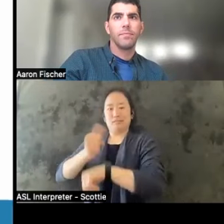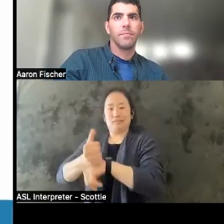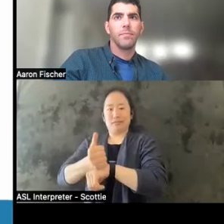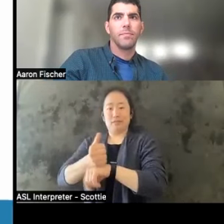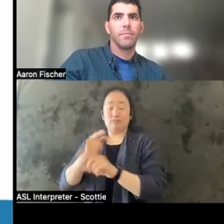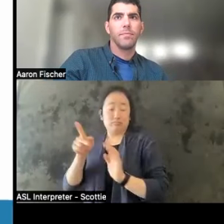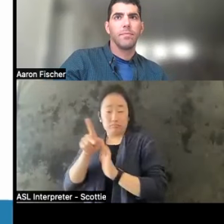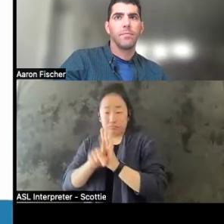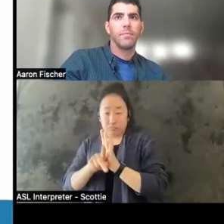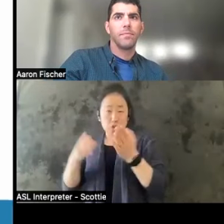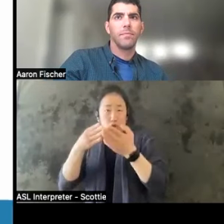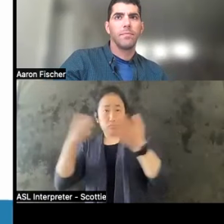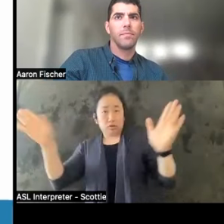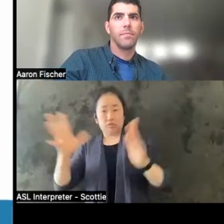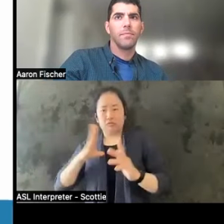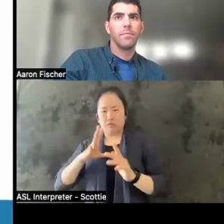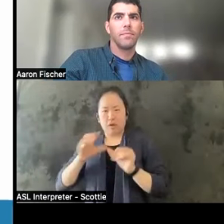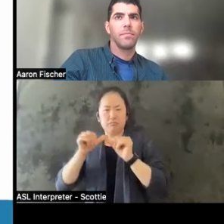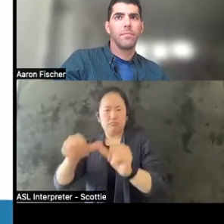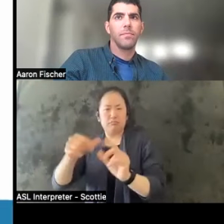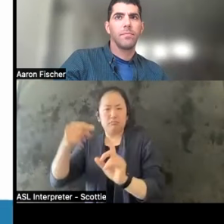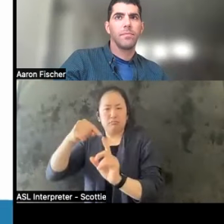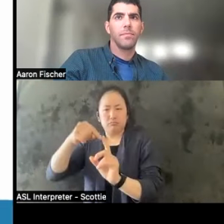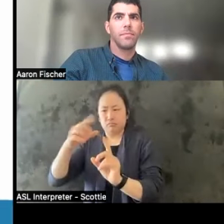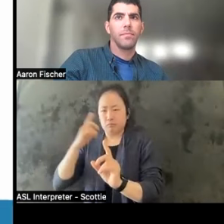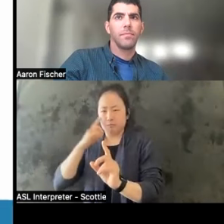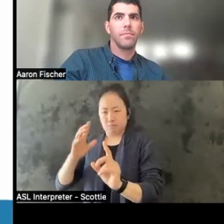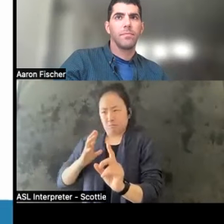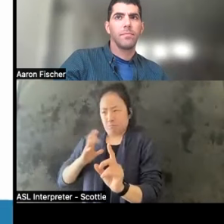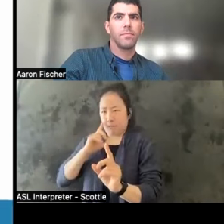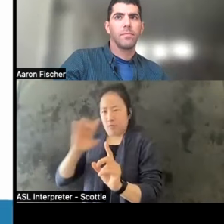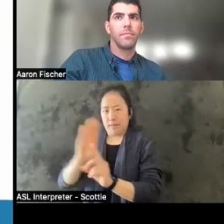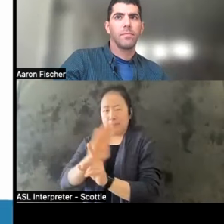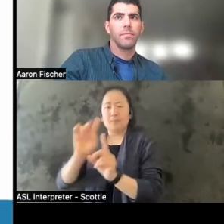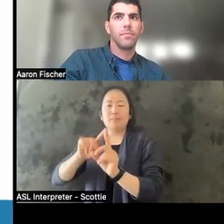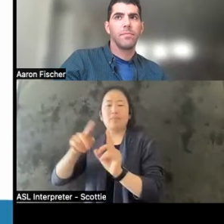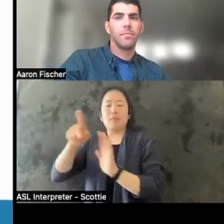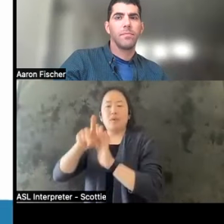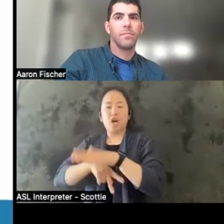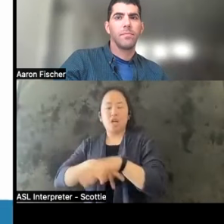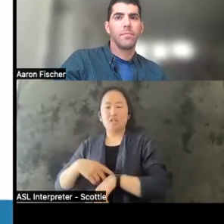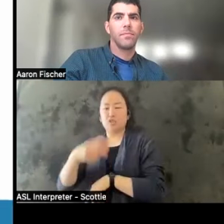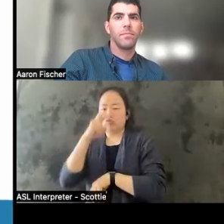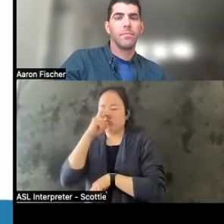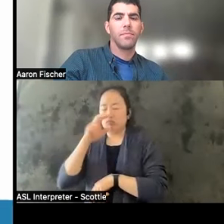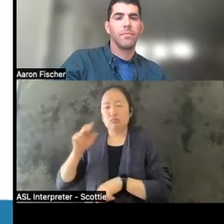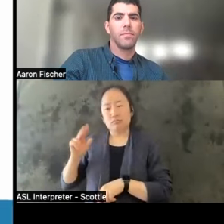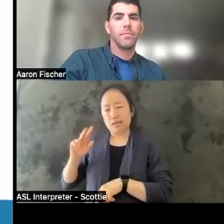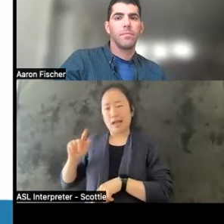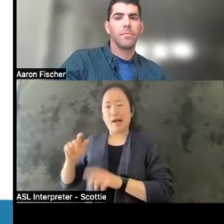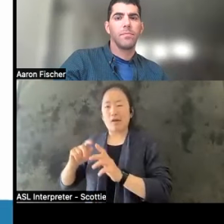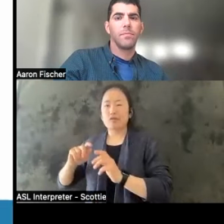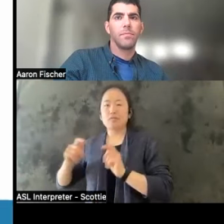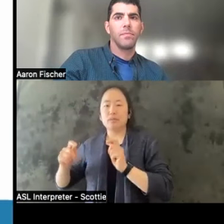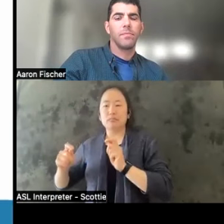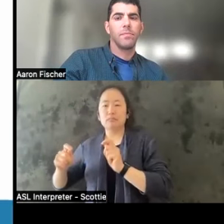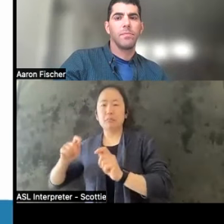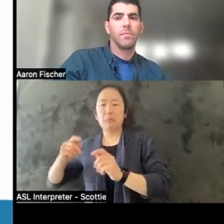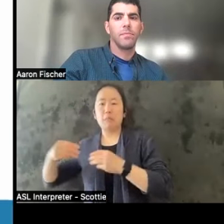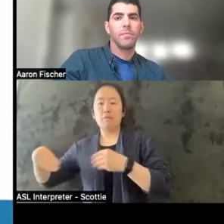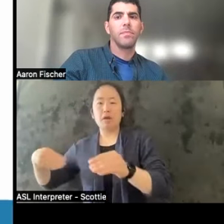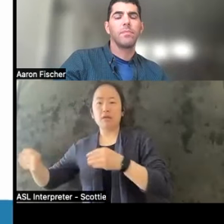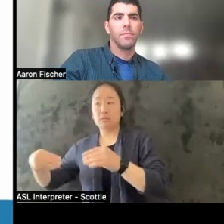as a general proposition for the entity, but it has to be flexed as a modification for a person with a disability who needs